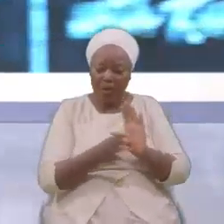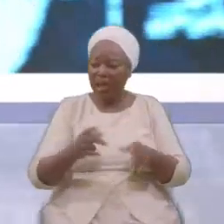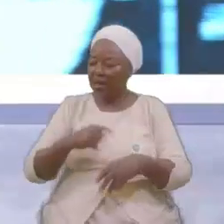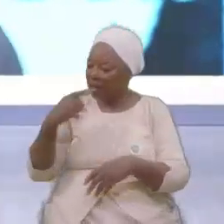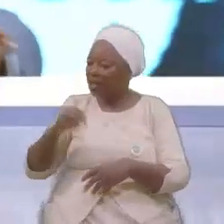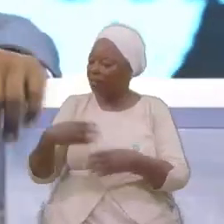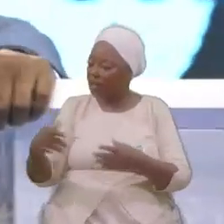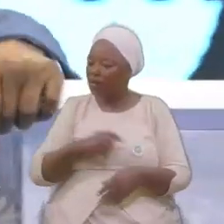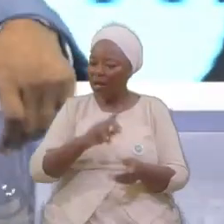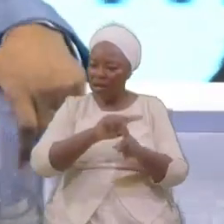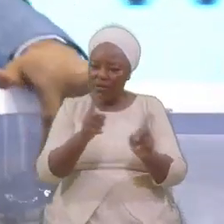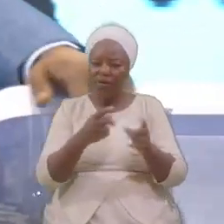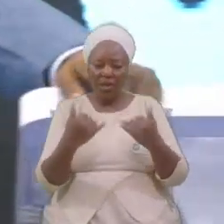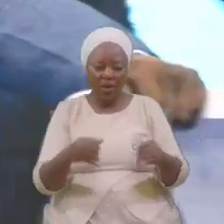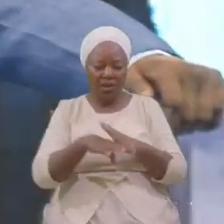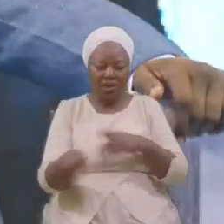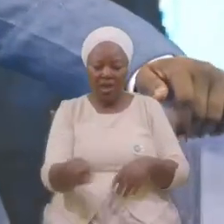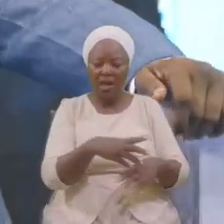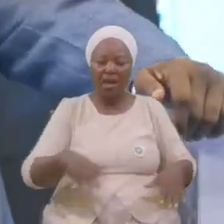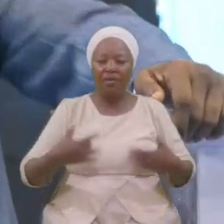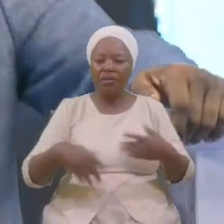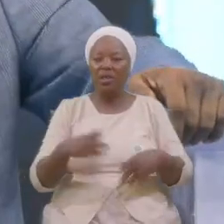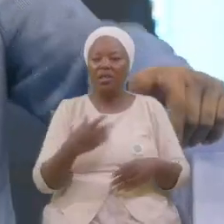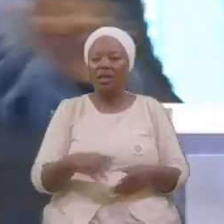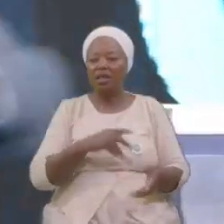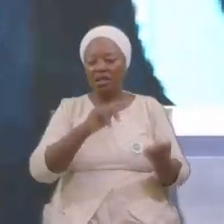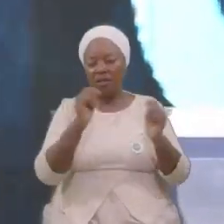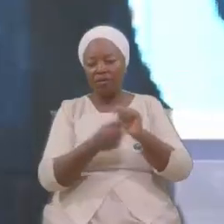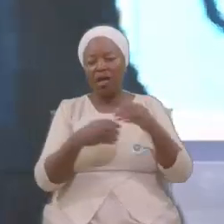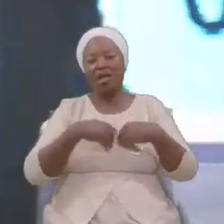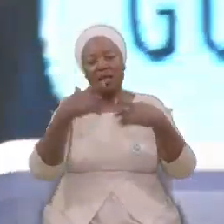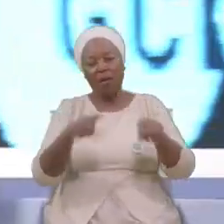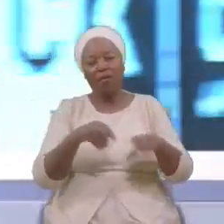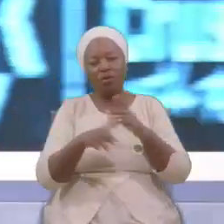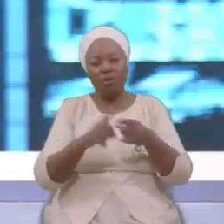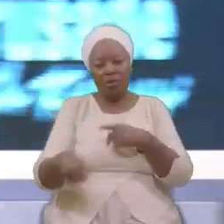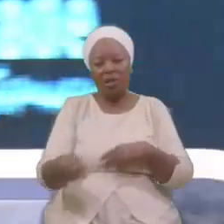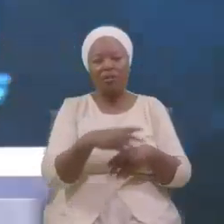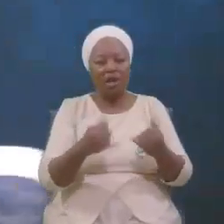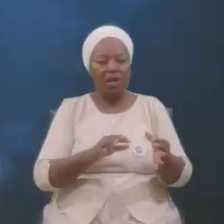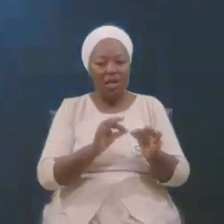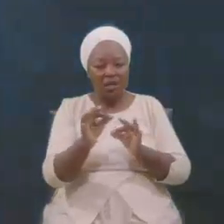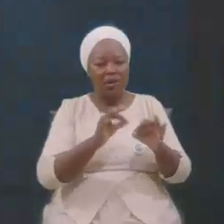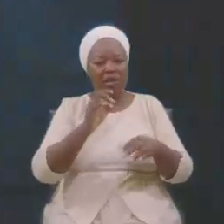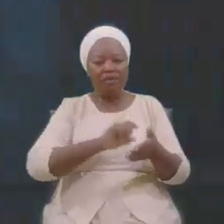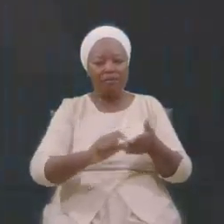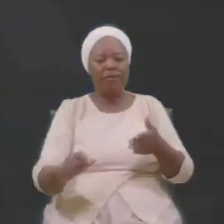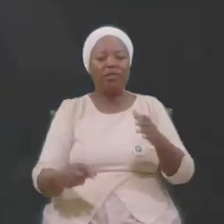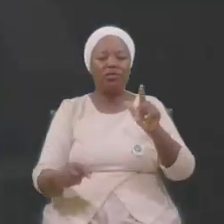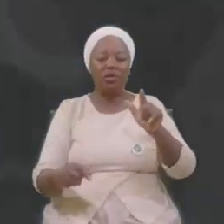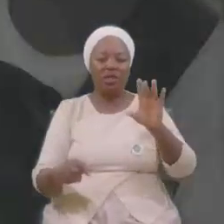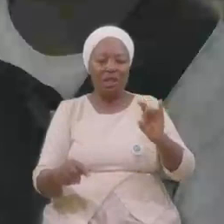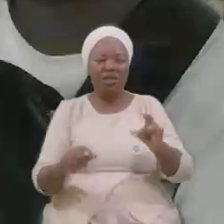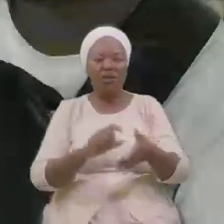now. Transformation are taking place. Now they explained in verse 28. In verse 28,